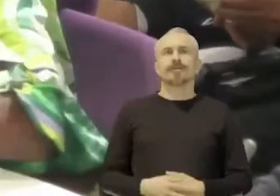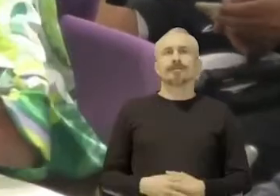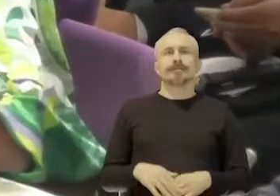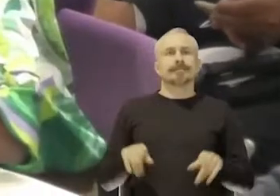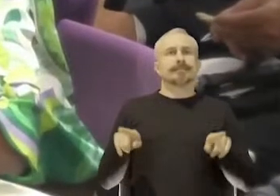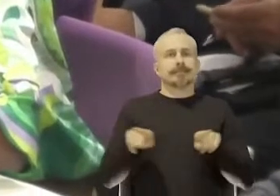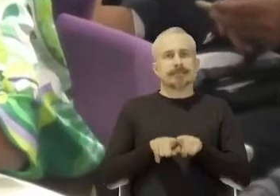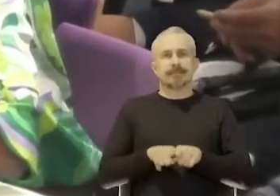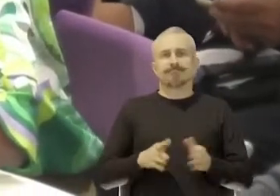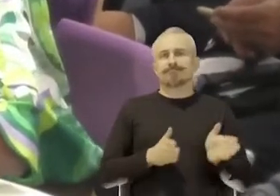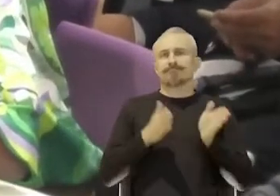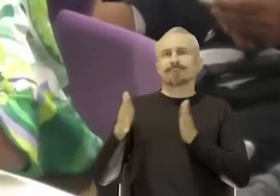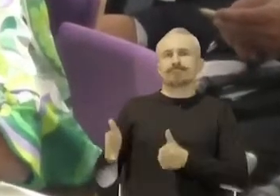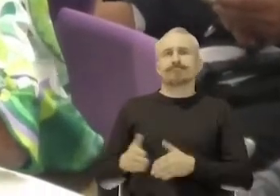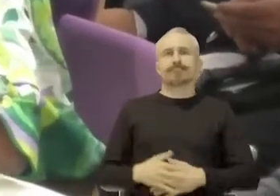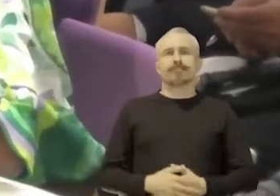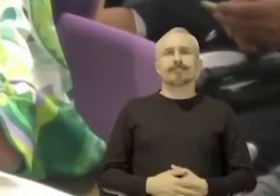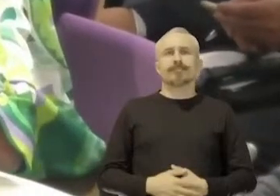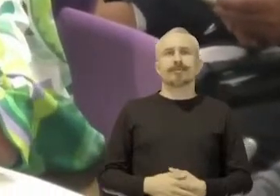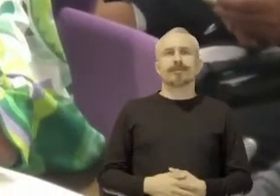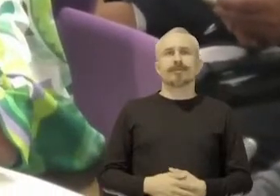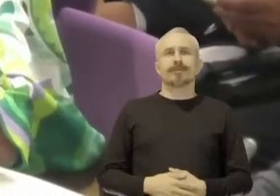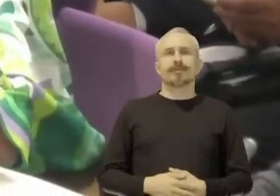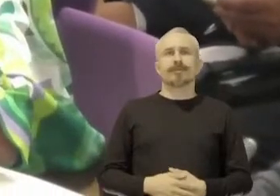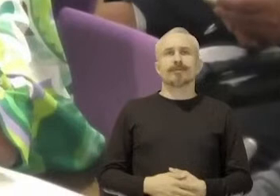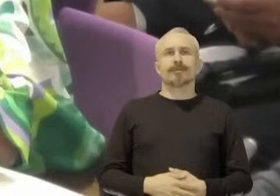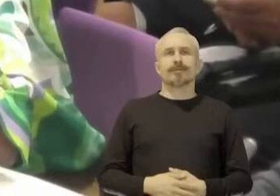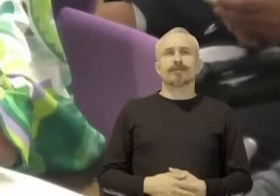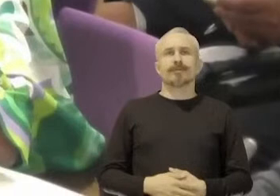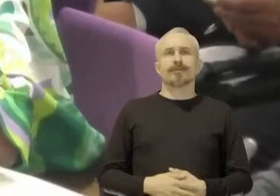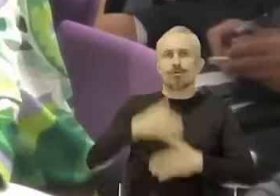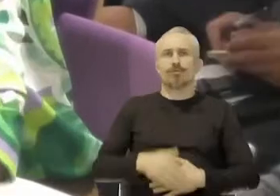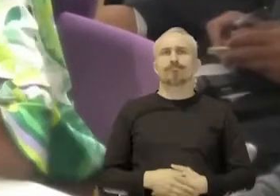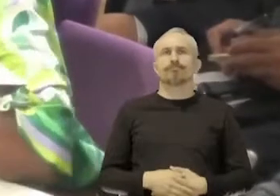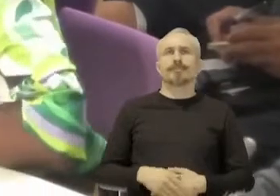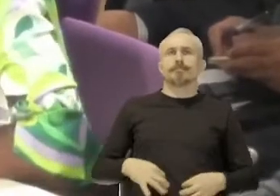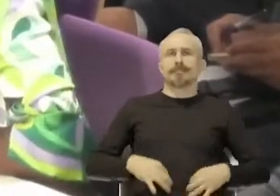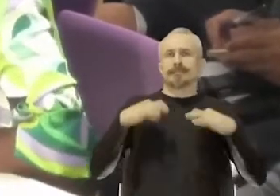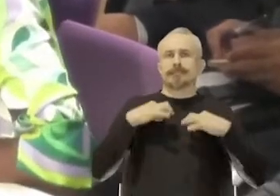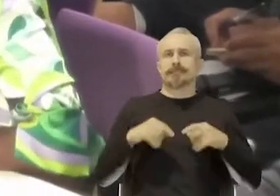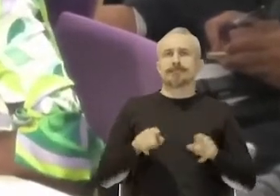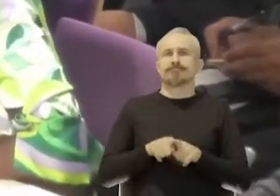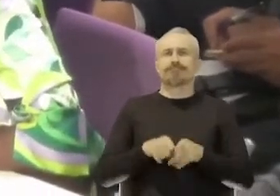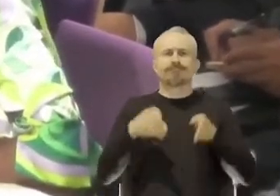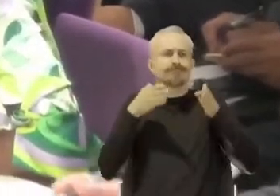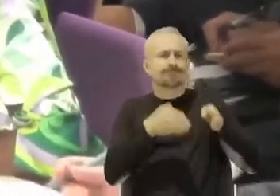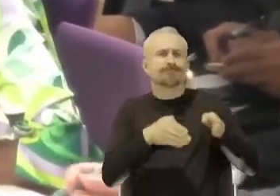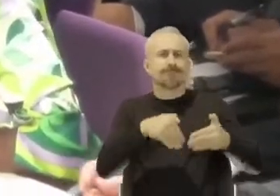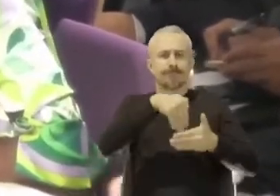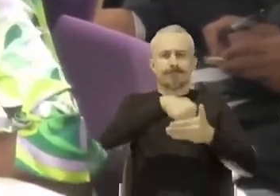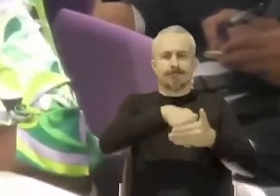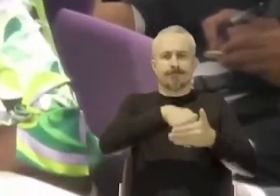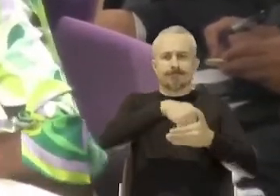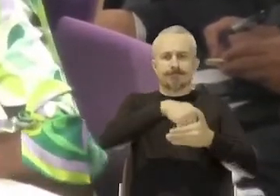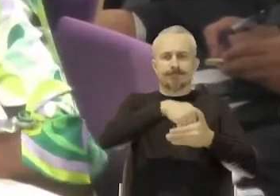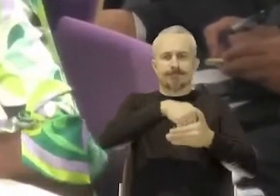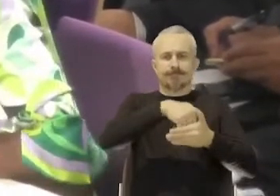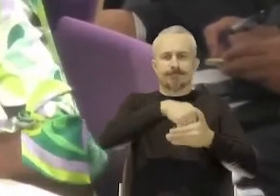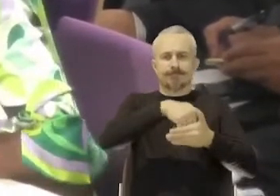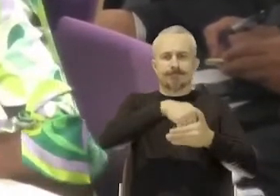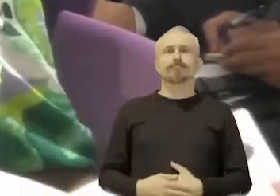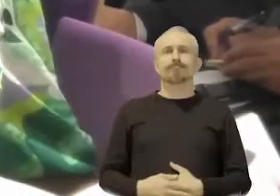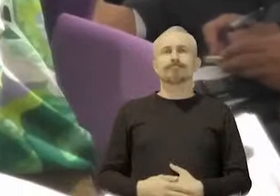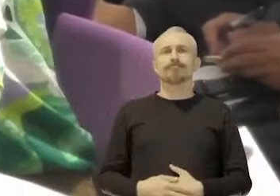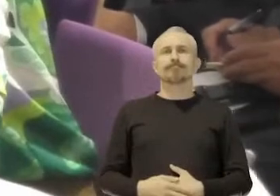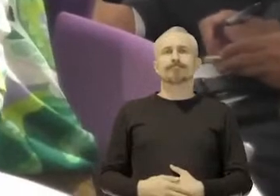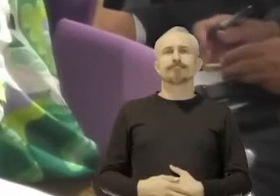the Director General of Local Government in Ministry of Interior. To begin us off, kindly could I have the first